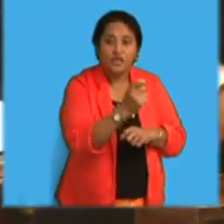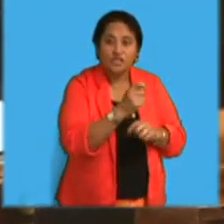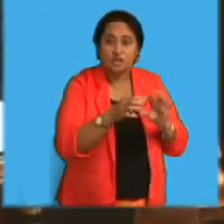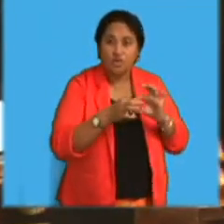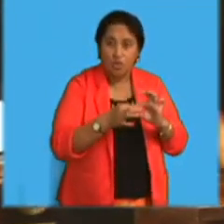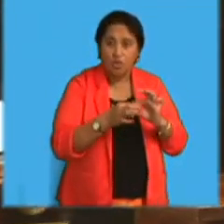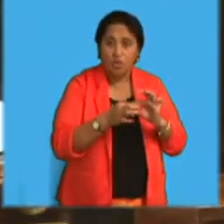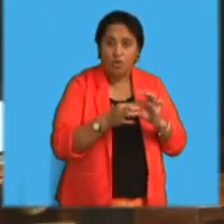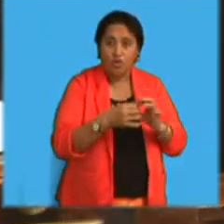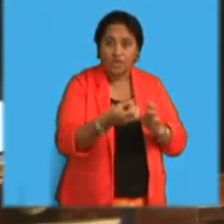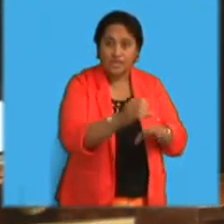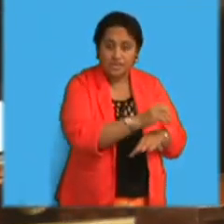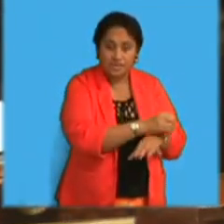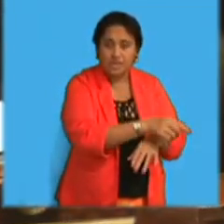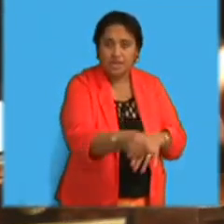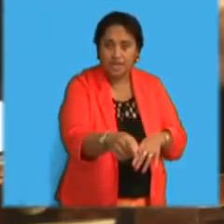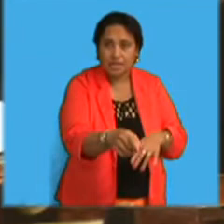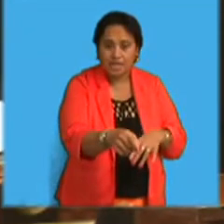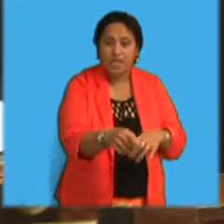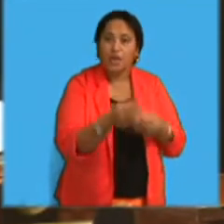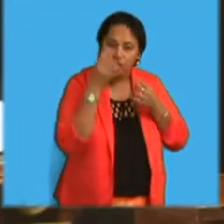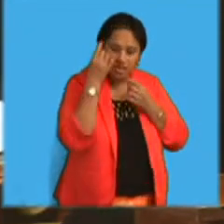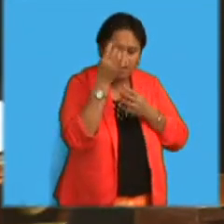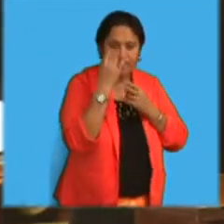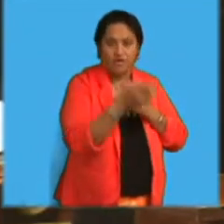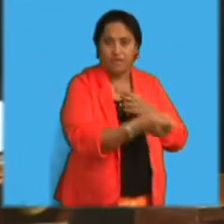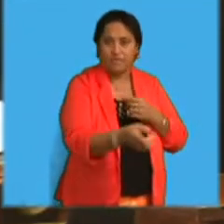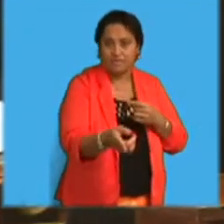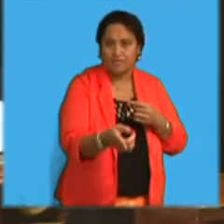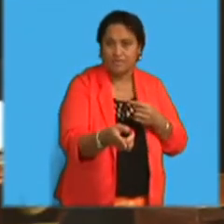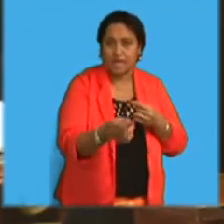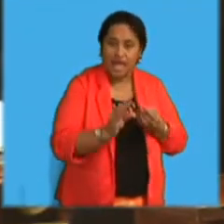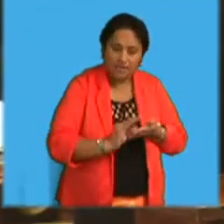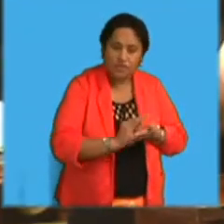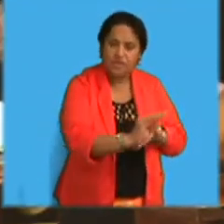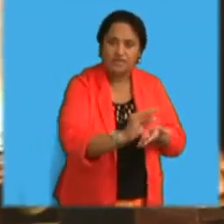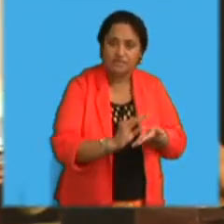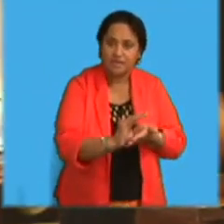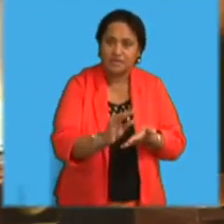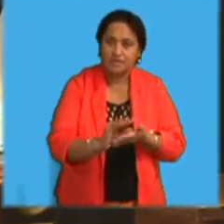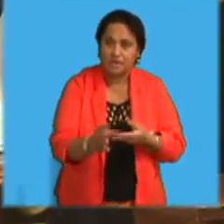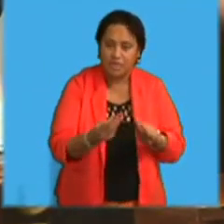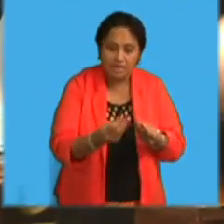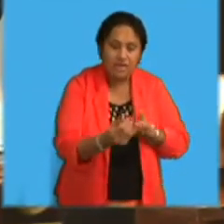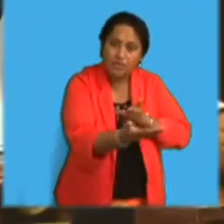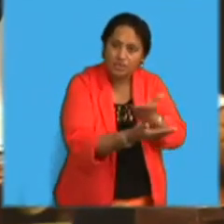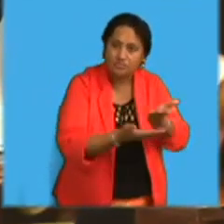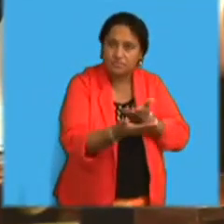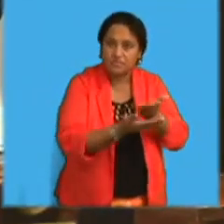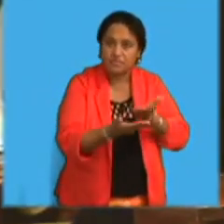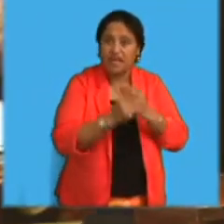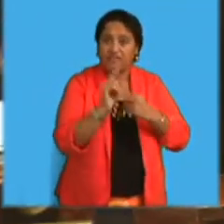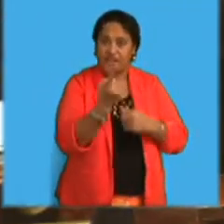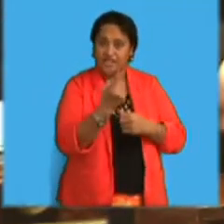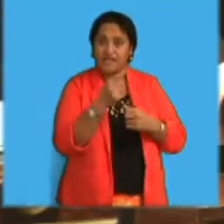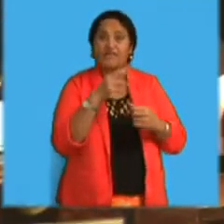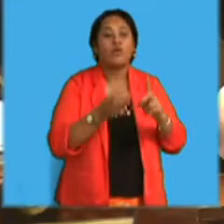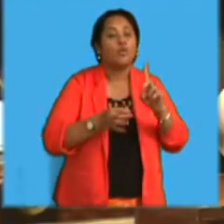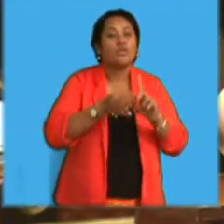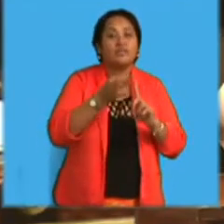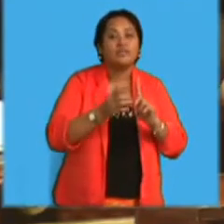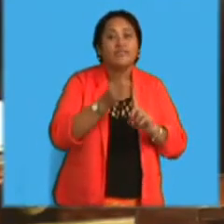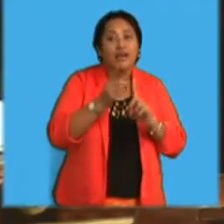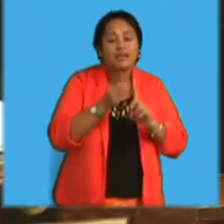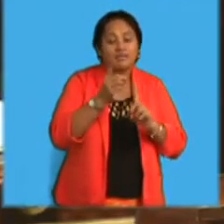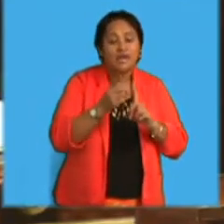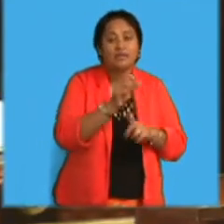leasing arrangements to maximize returns for the development of the Ngoli, Madam Speaker. Madam Speaker, once again, in